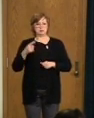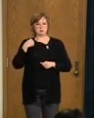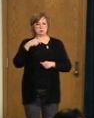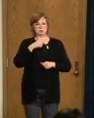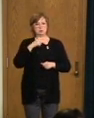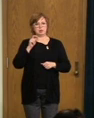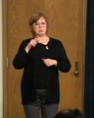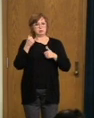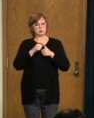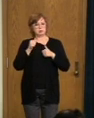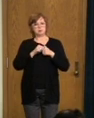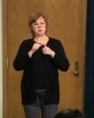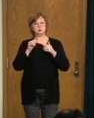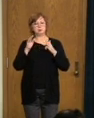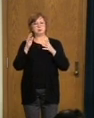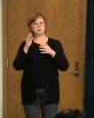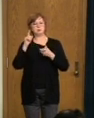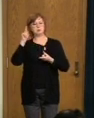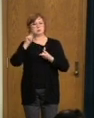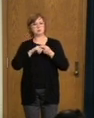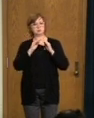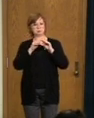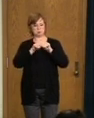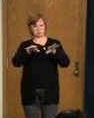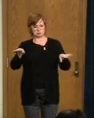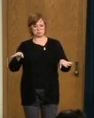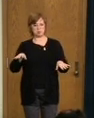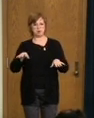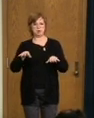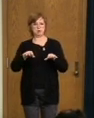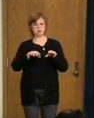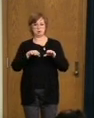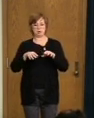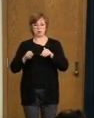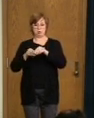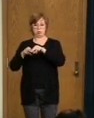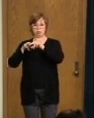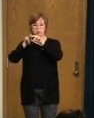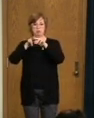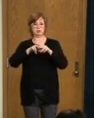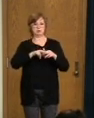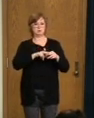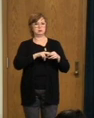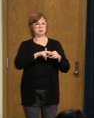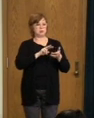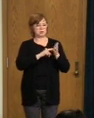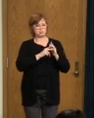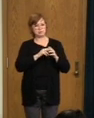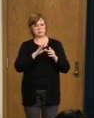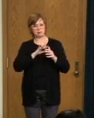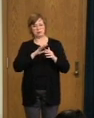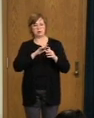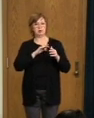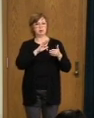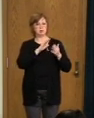helps schools to stay open. That helps us to do other things that are essential, like retail,